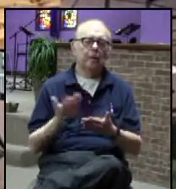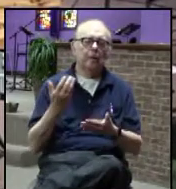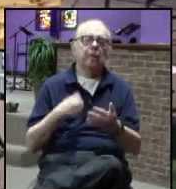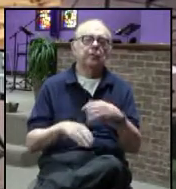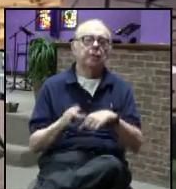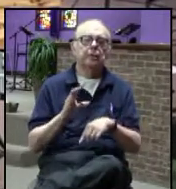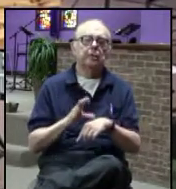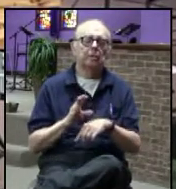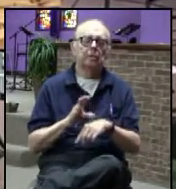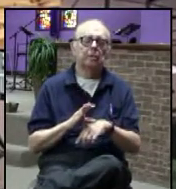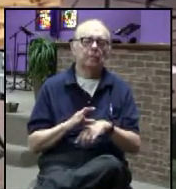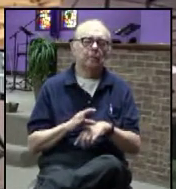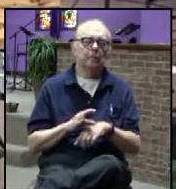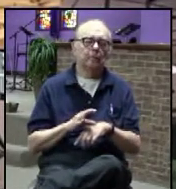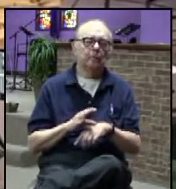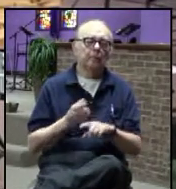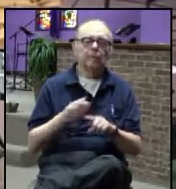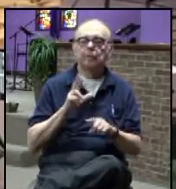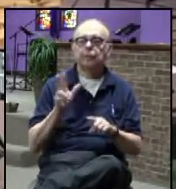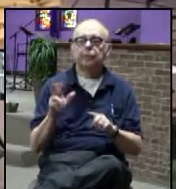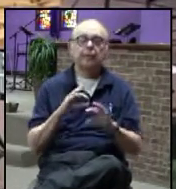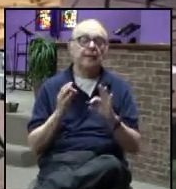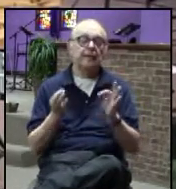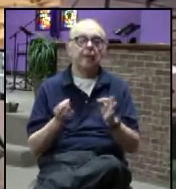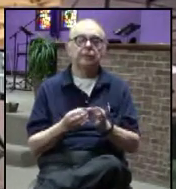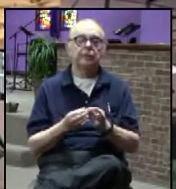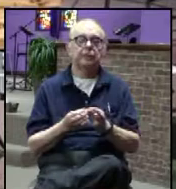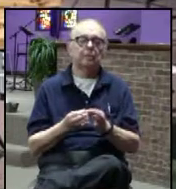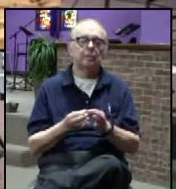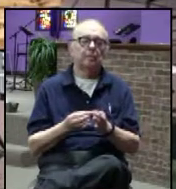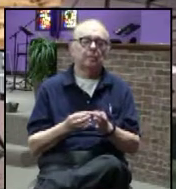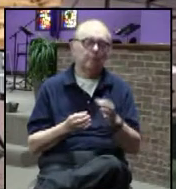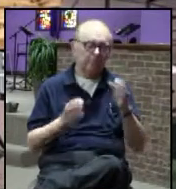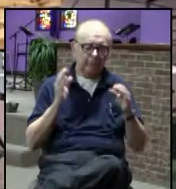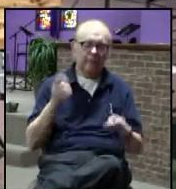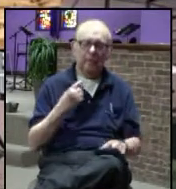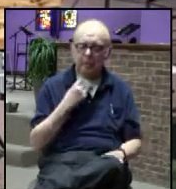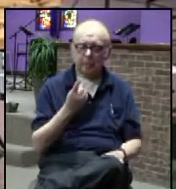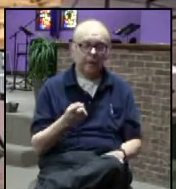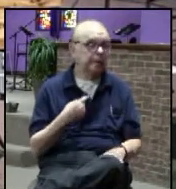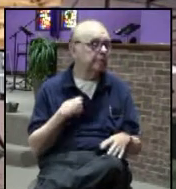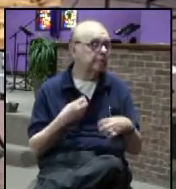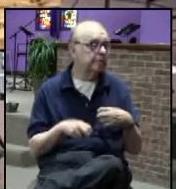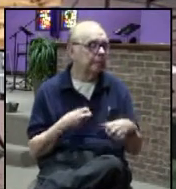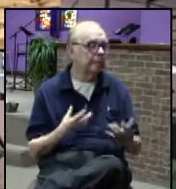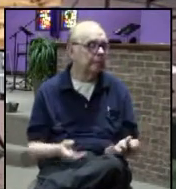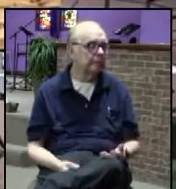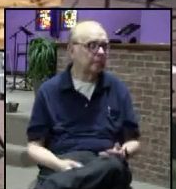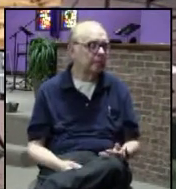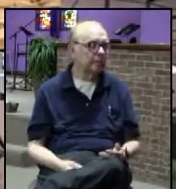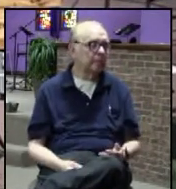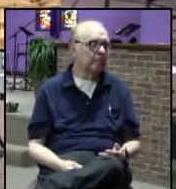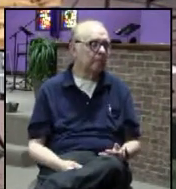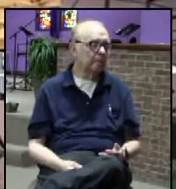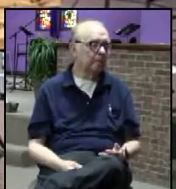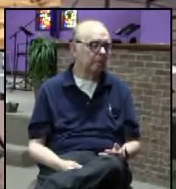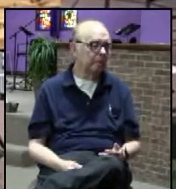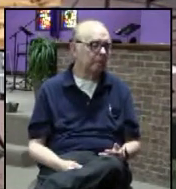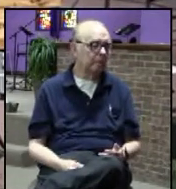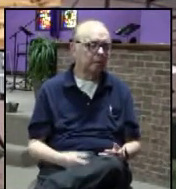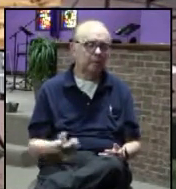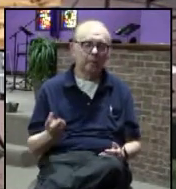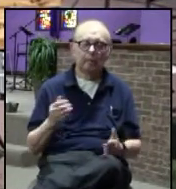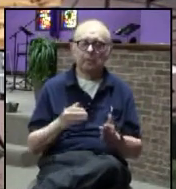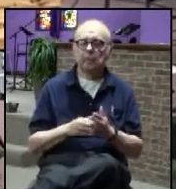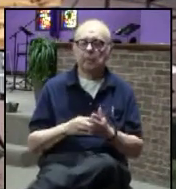into the church in those 3 families. And he said, so here's the problem. He says, we went